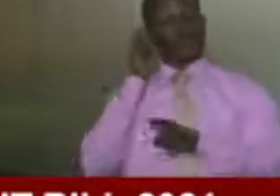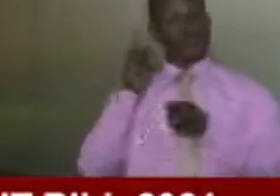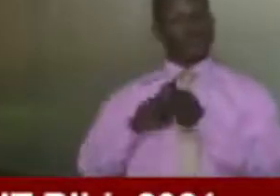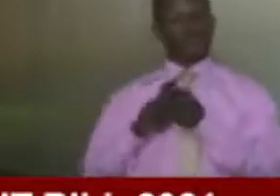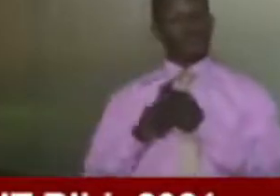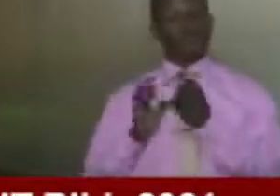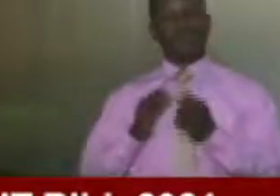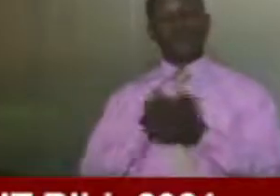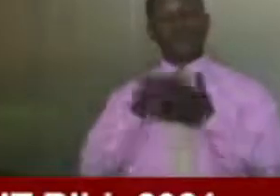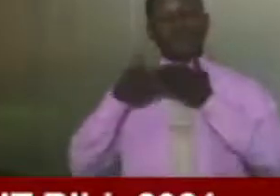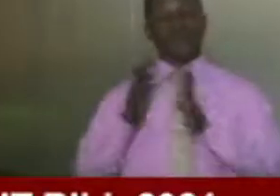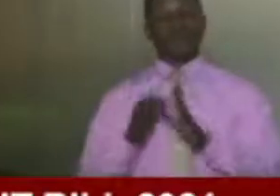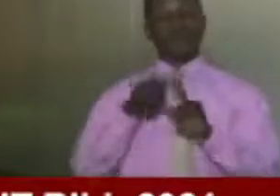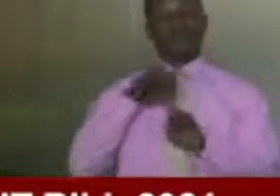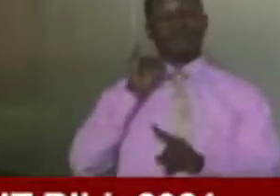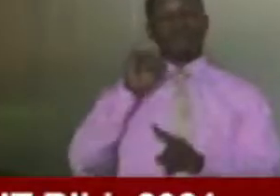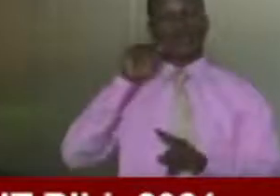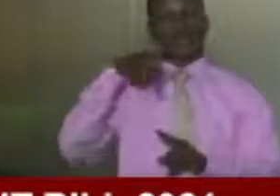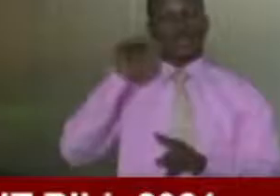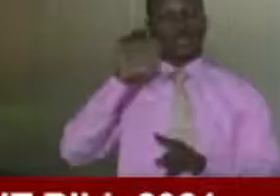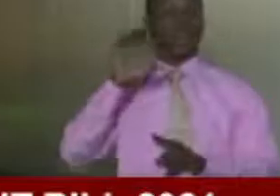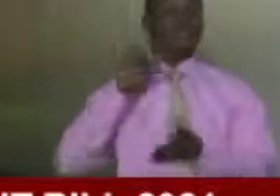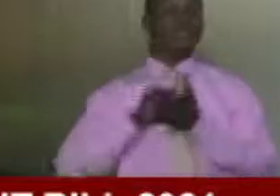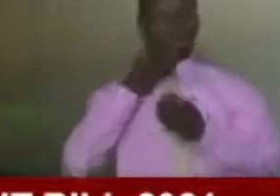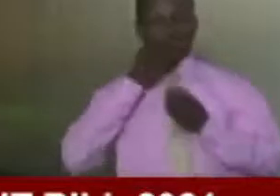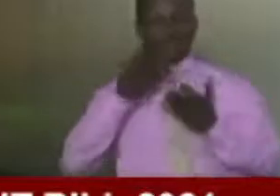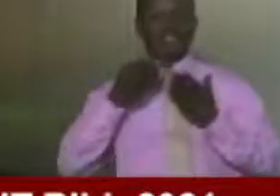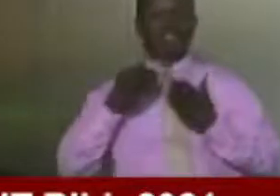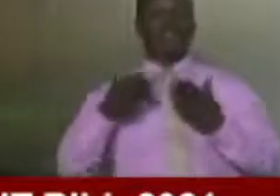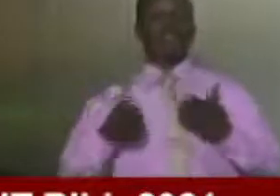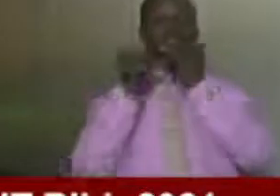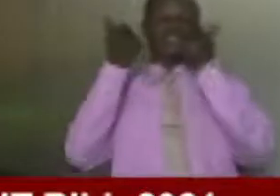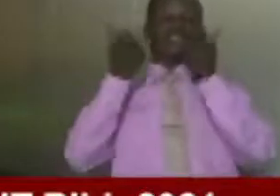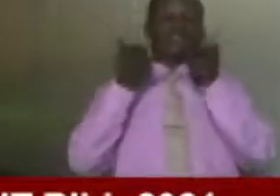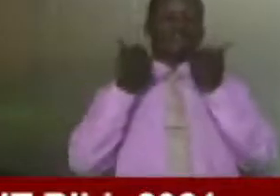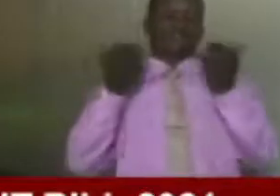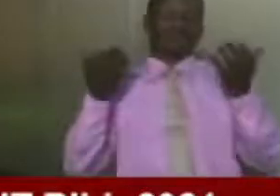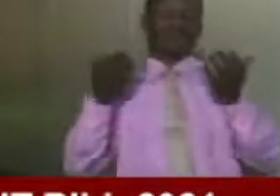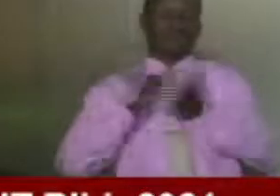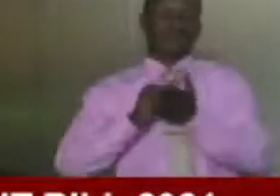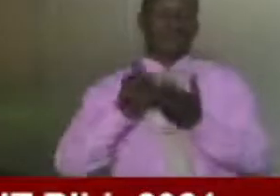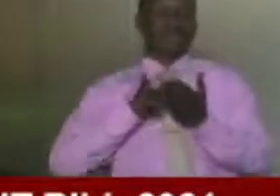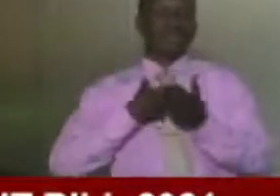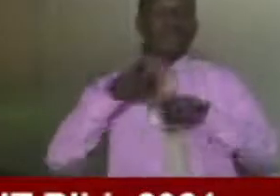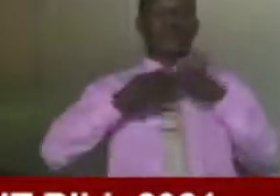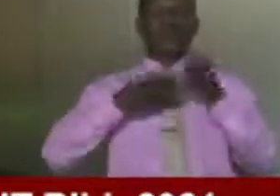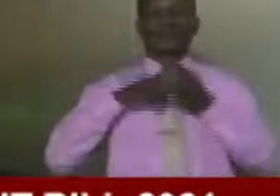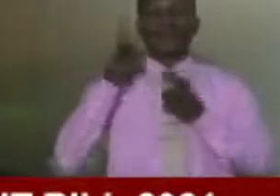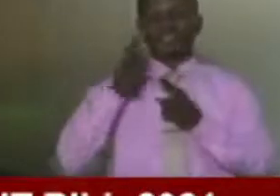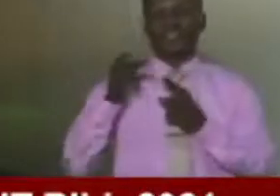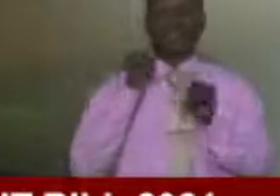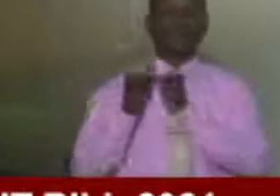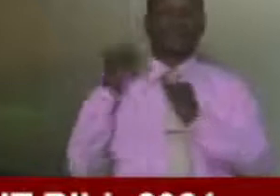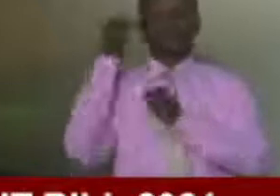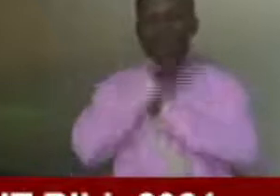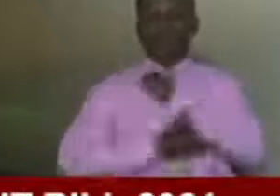our leader of IPAC, you know, where he mentioned challenging people to even go back and see which country is actually doing what we